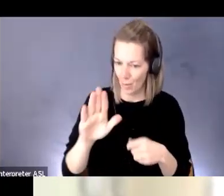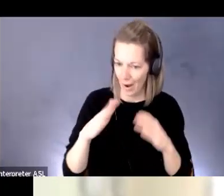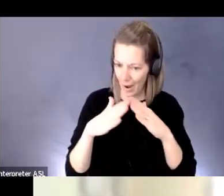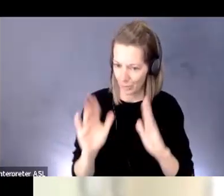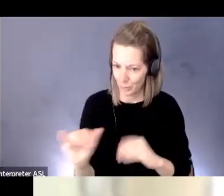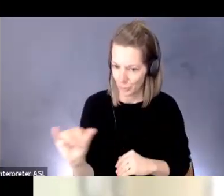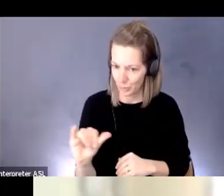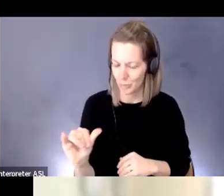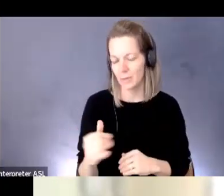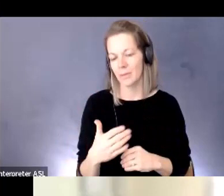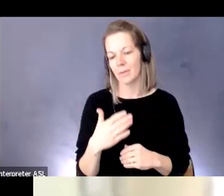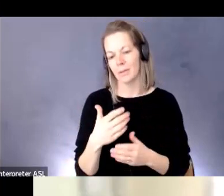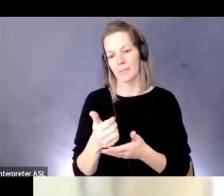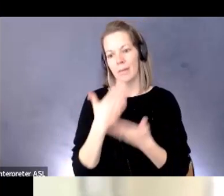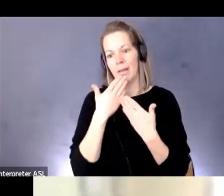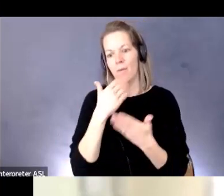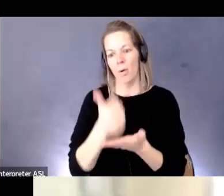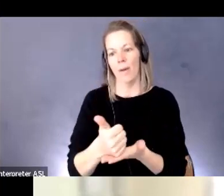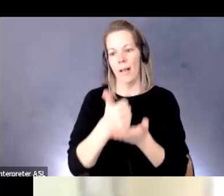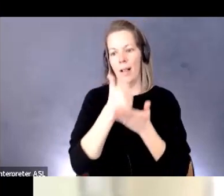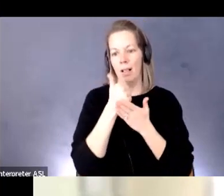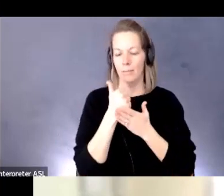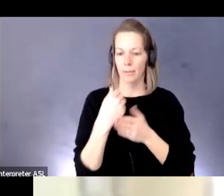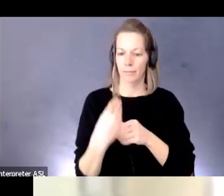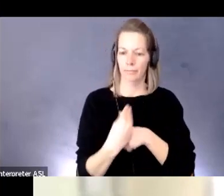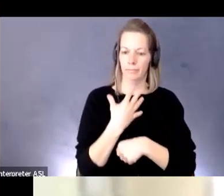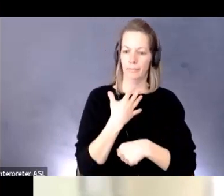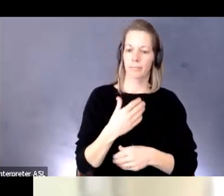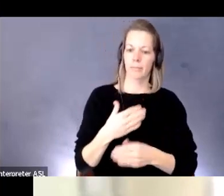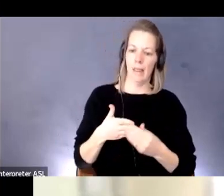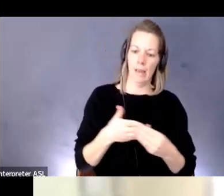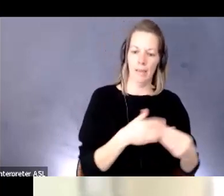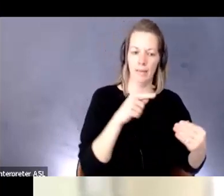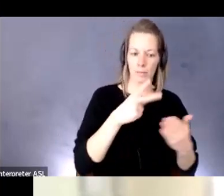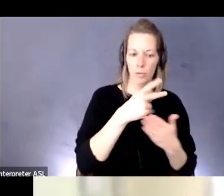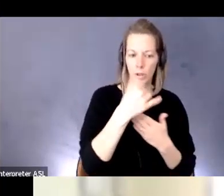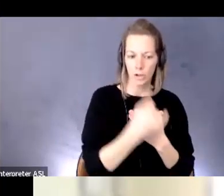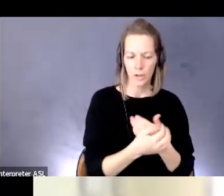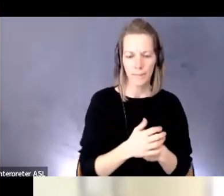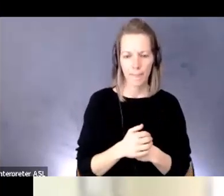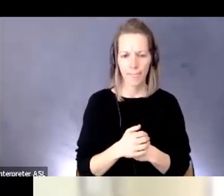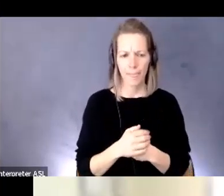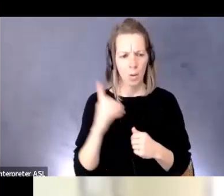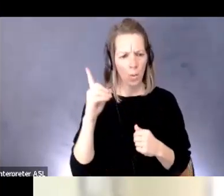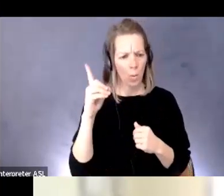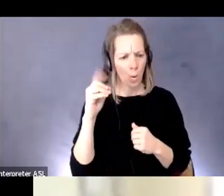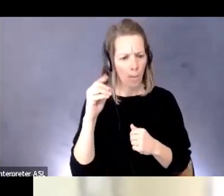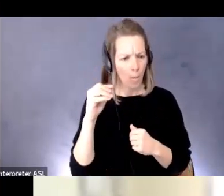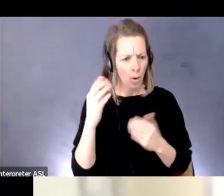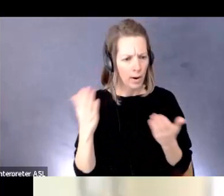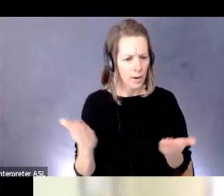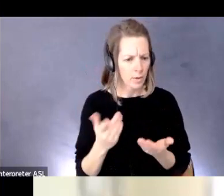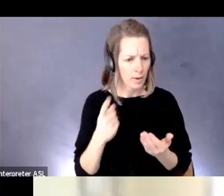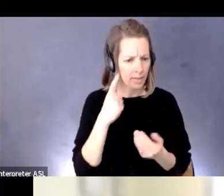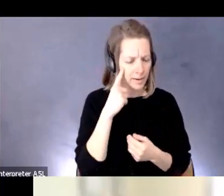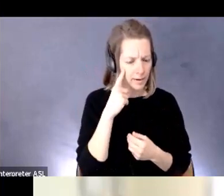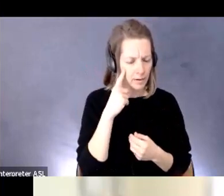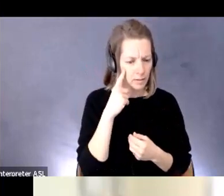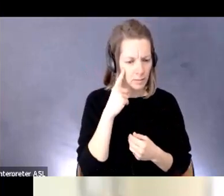your guidance and participation in the project. I think at least one other thought leader is with us today